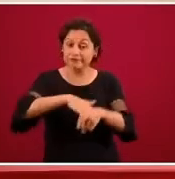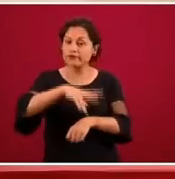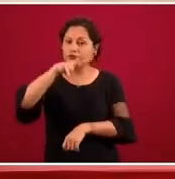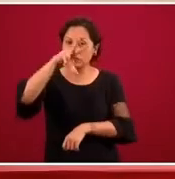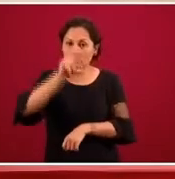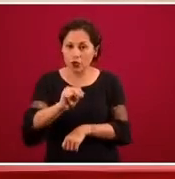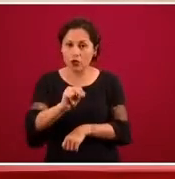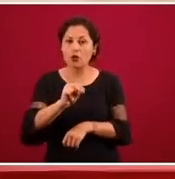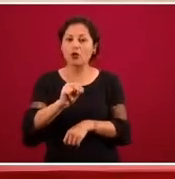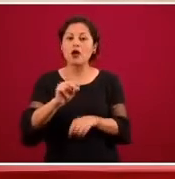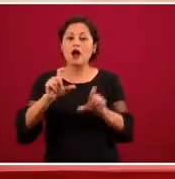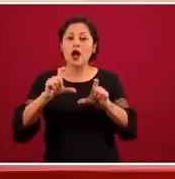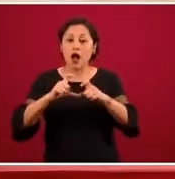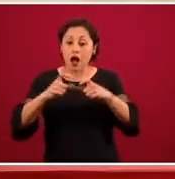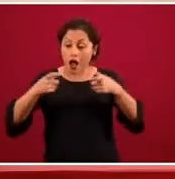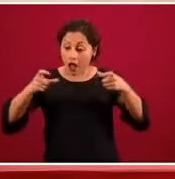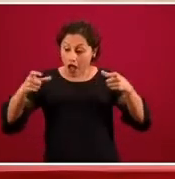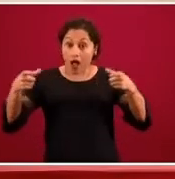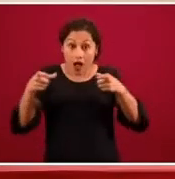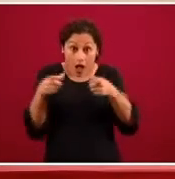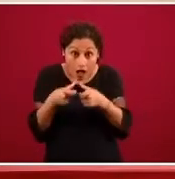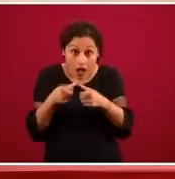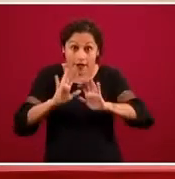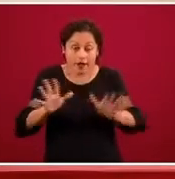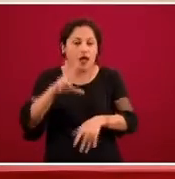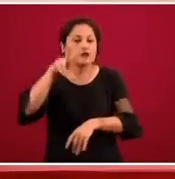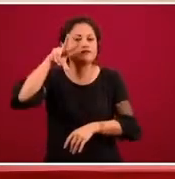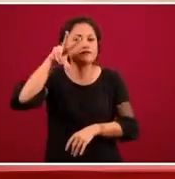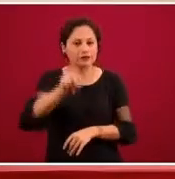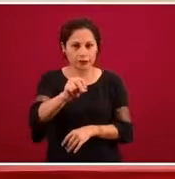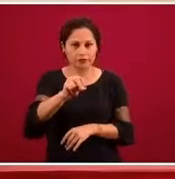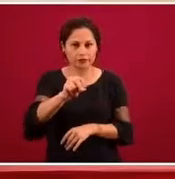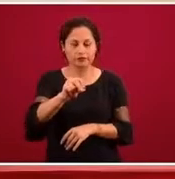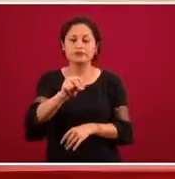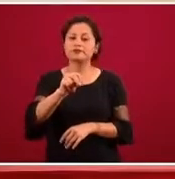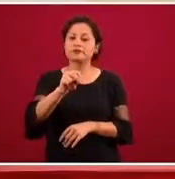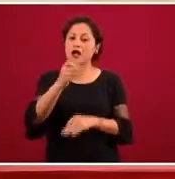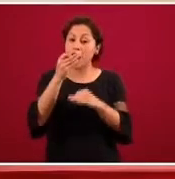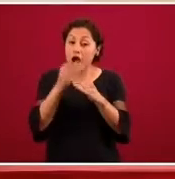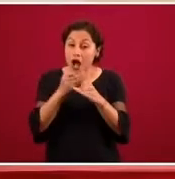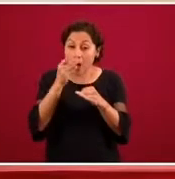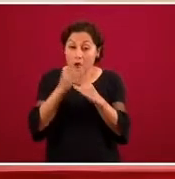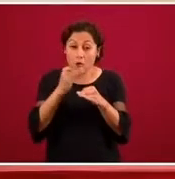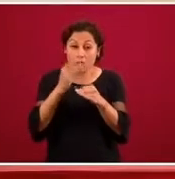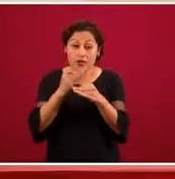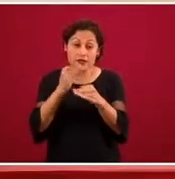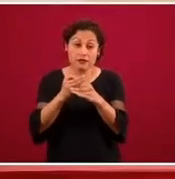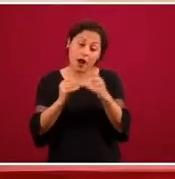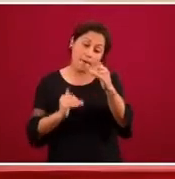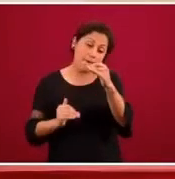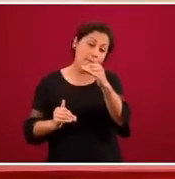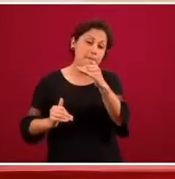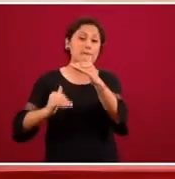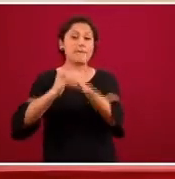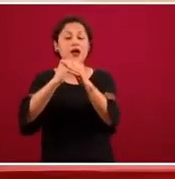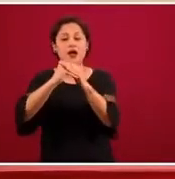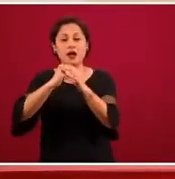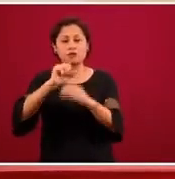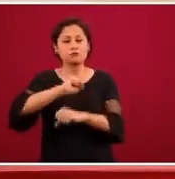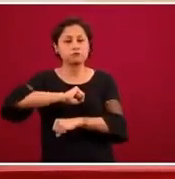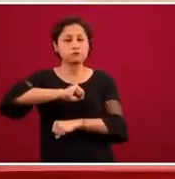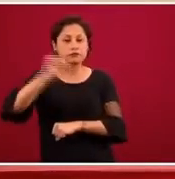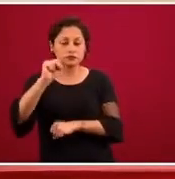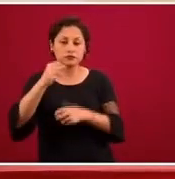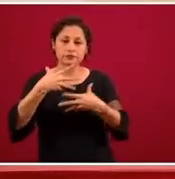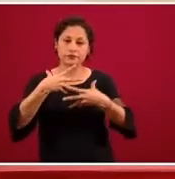So please, all of you and the population who are listening right now, do not think for a moment that we are